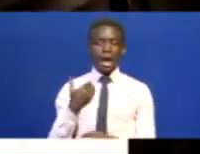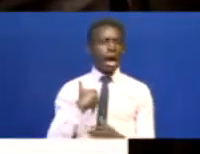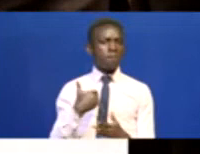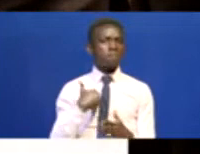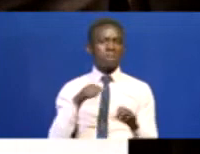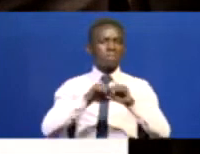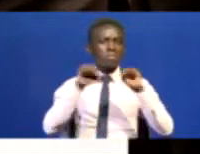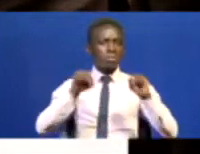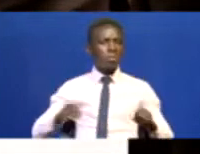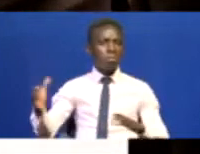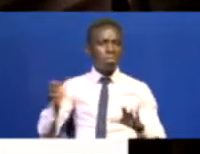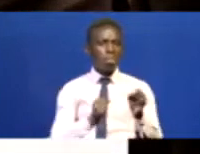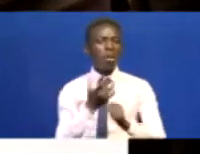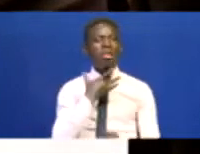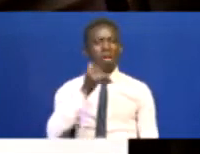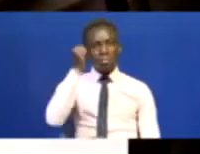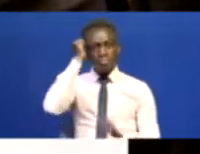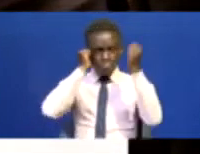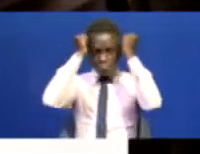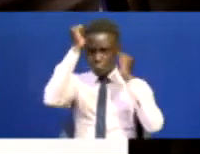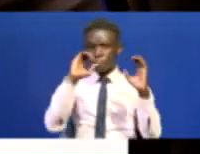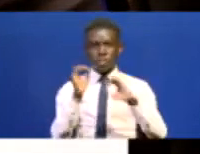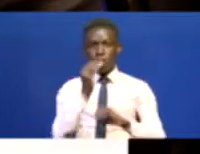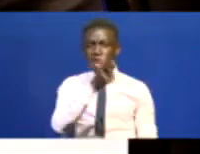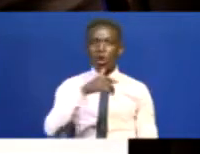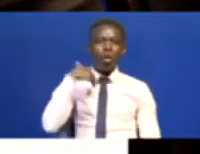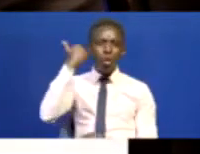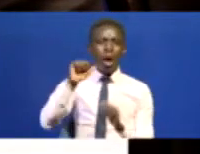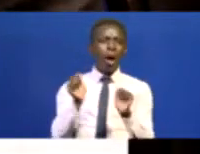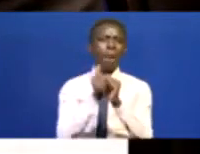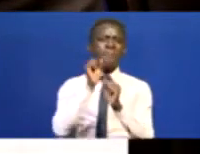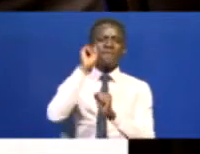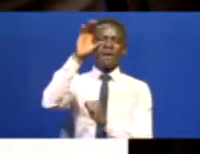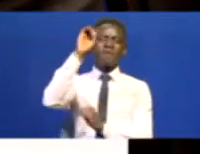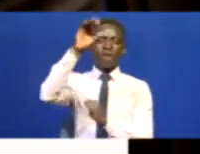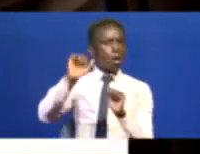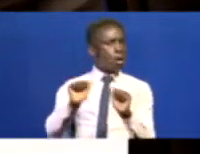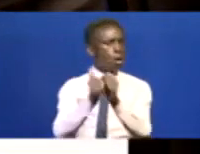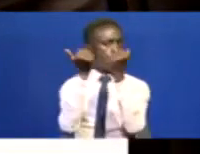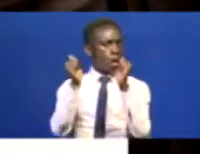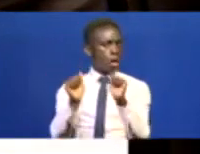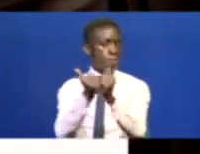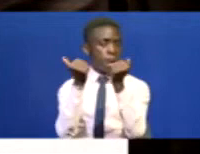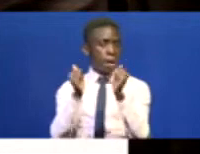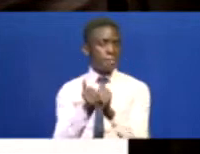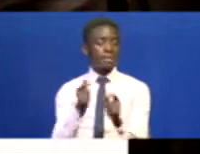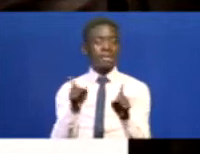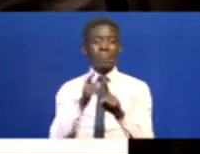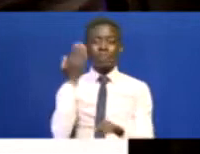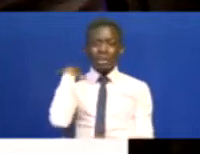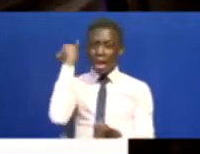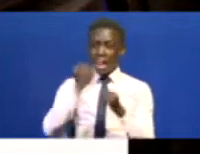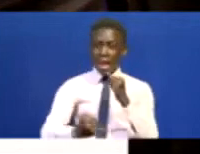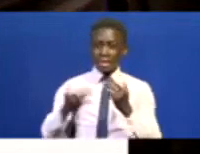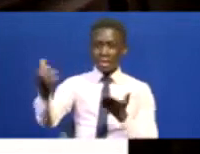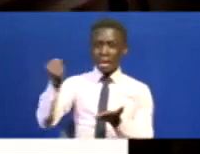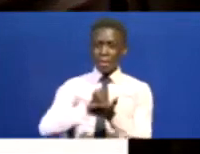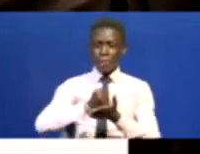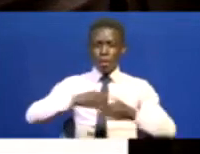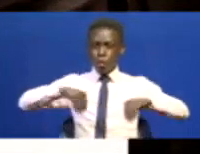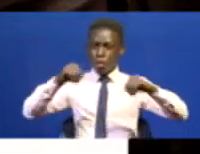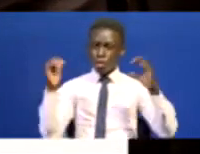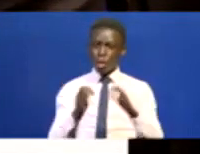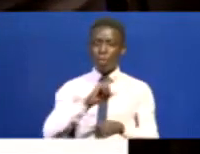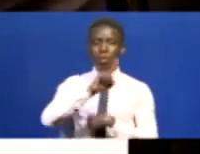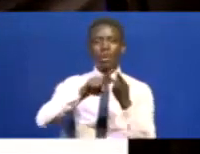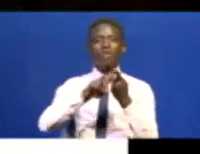and other offices. It is occasional, like the last lot were employed in 2011 and a few. They could not